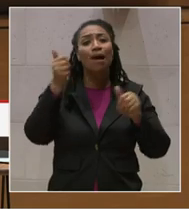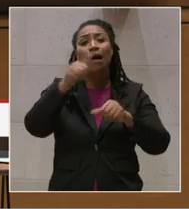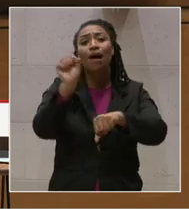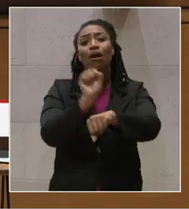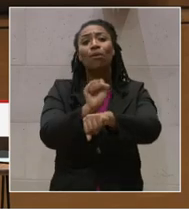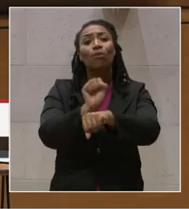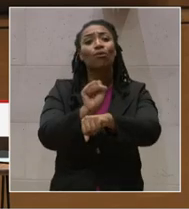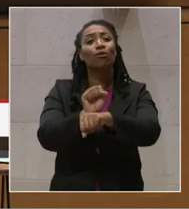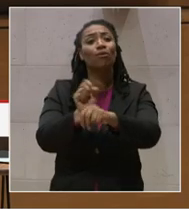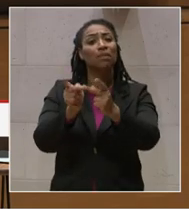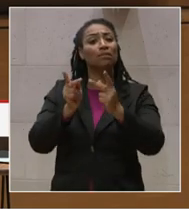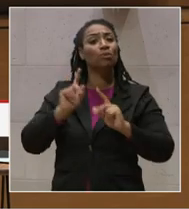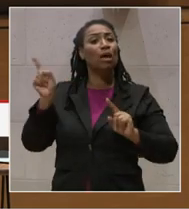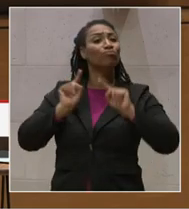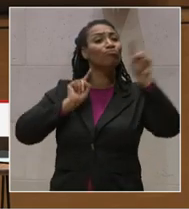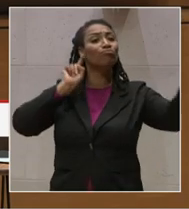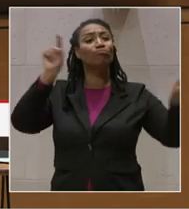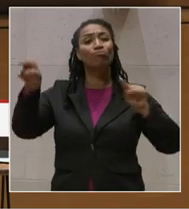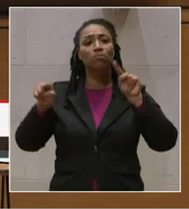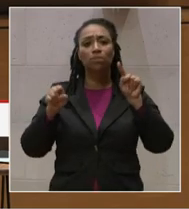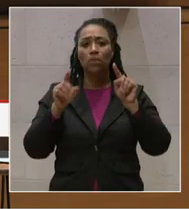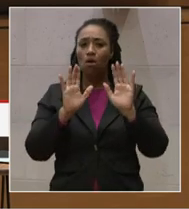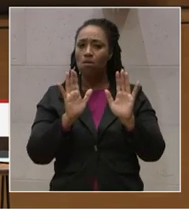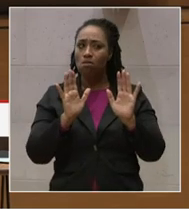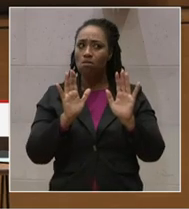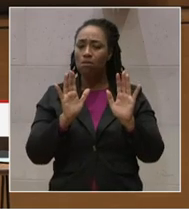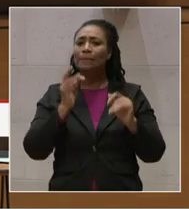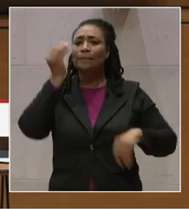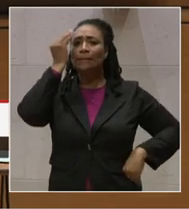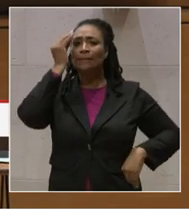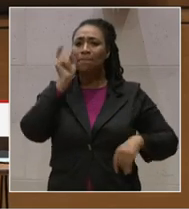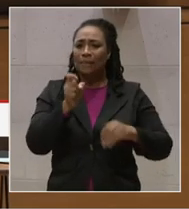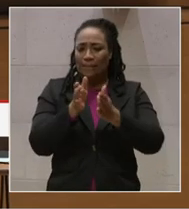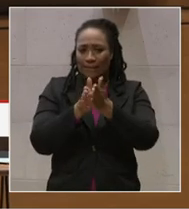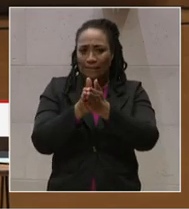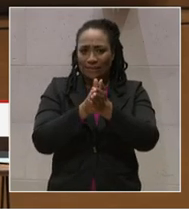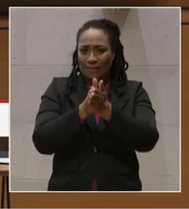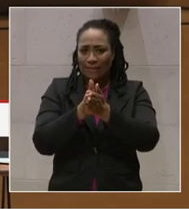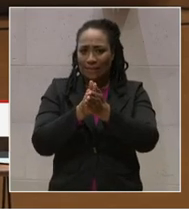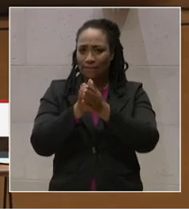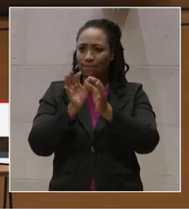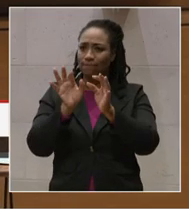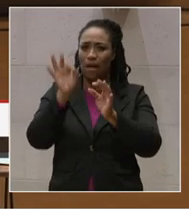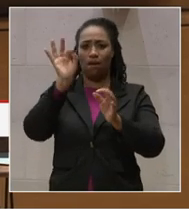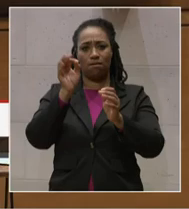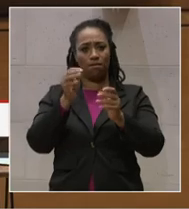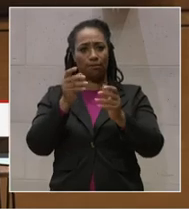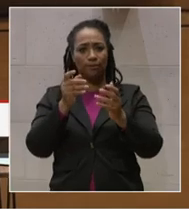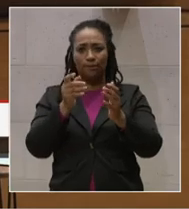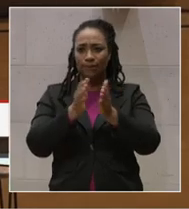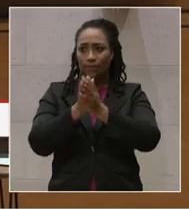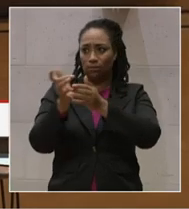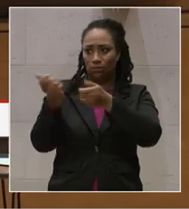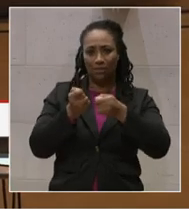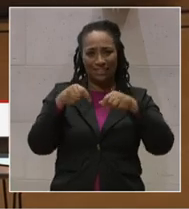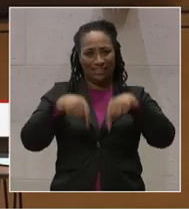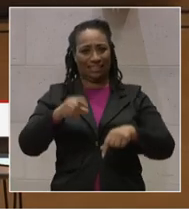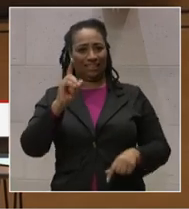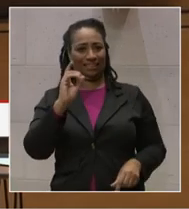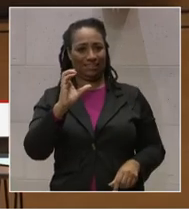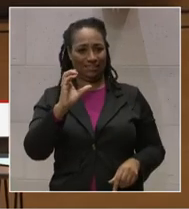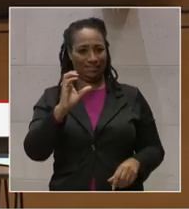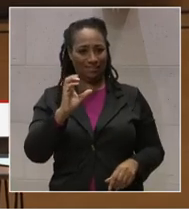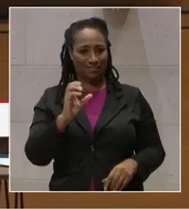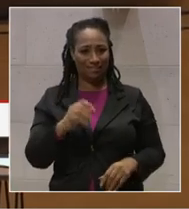down for all rungs of the income ladder, obviously not losing focus on our need to